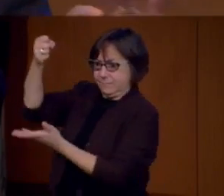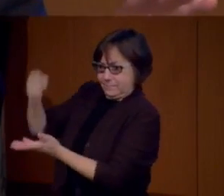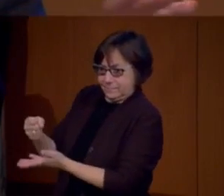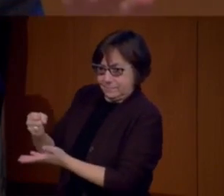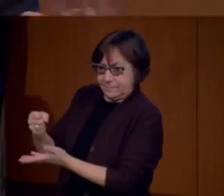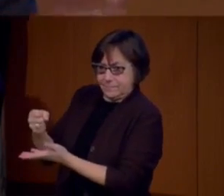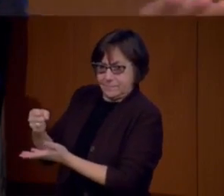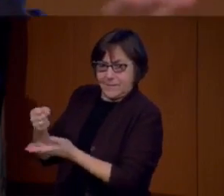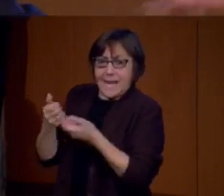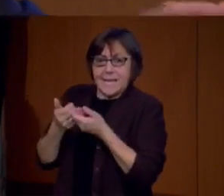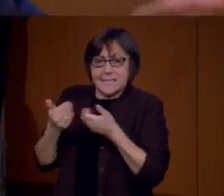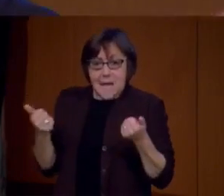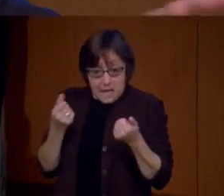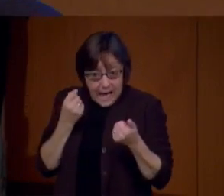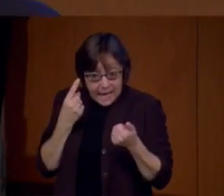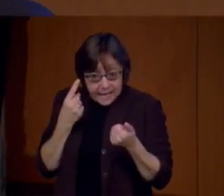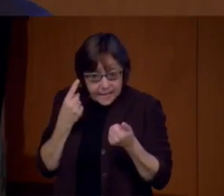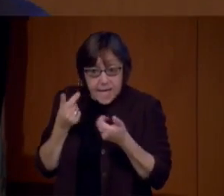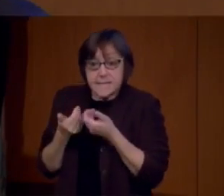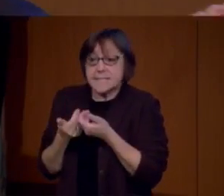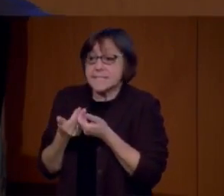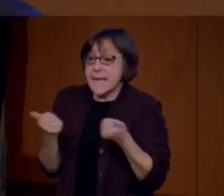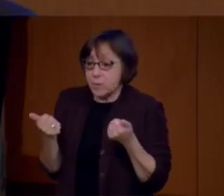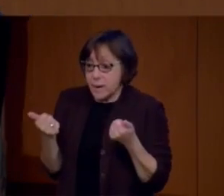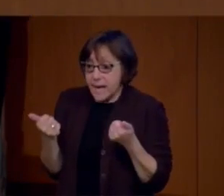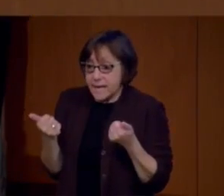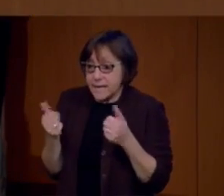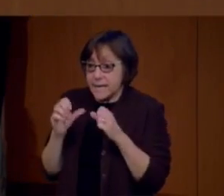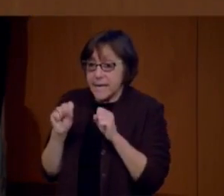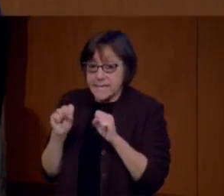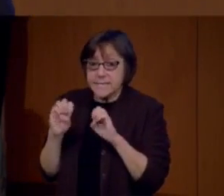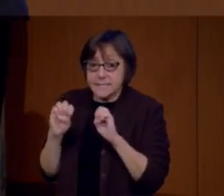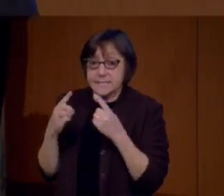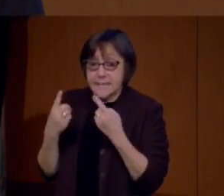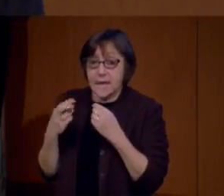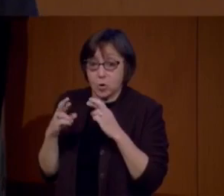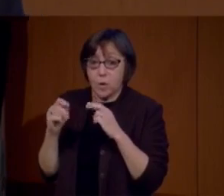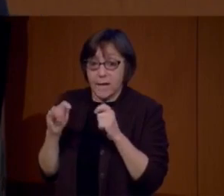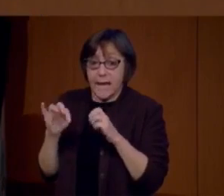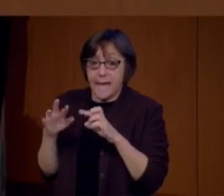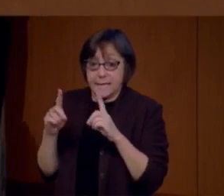Segregated. Got it? Segregated out someplace else.